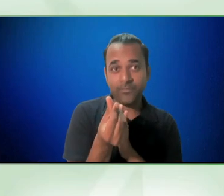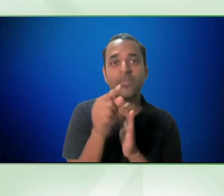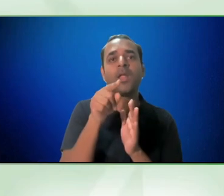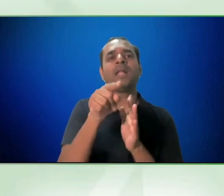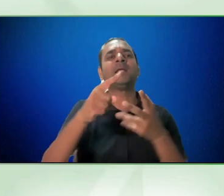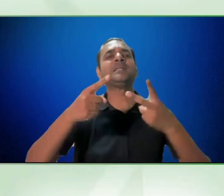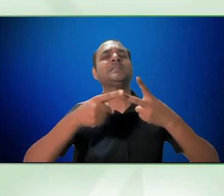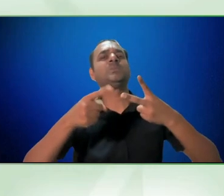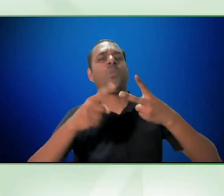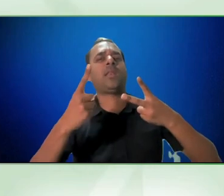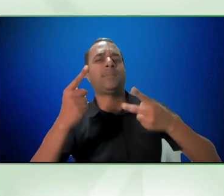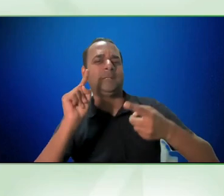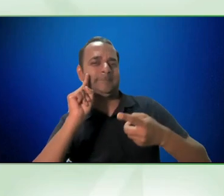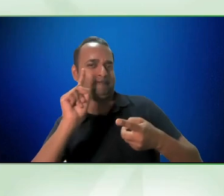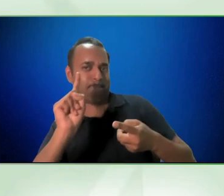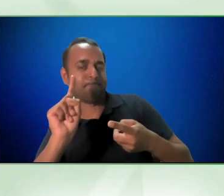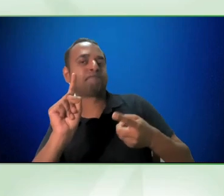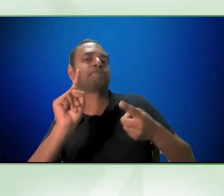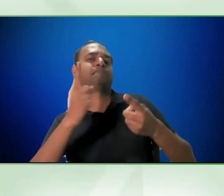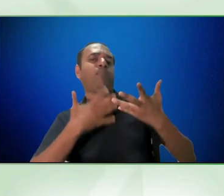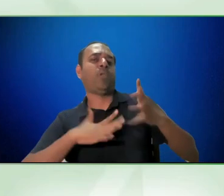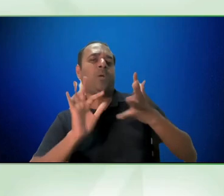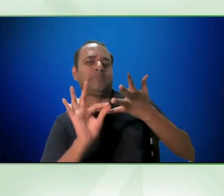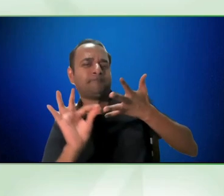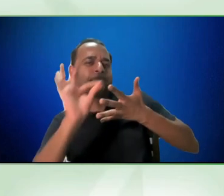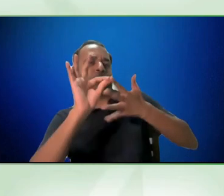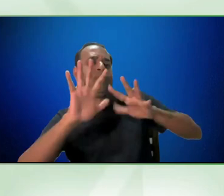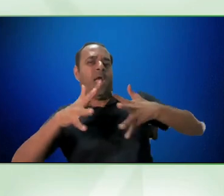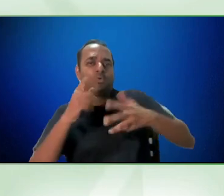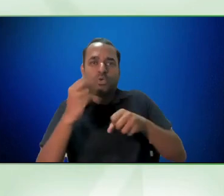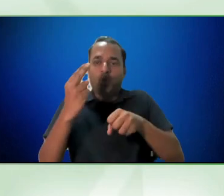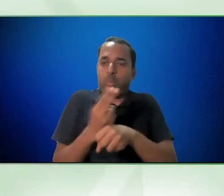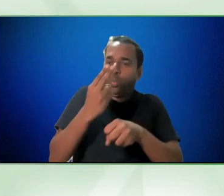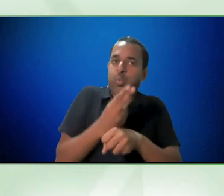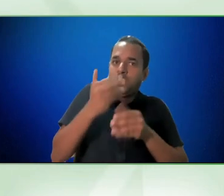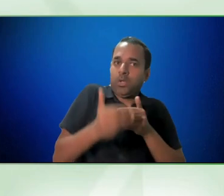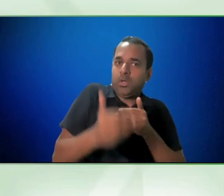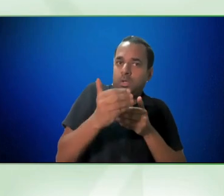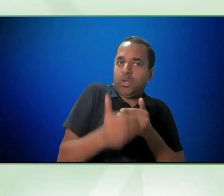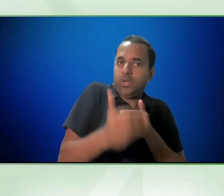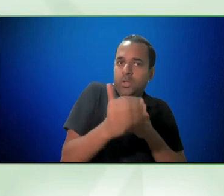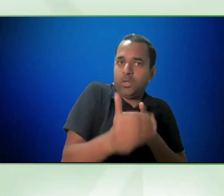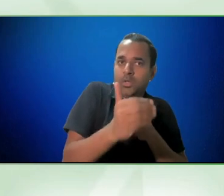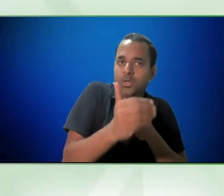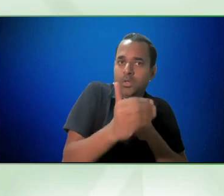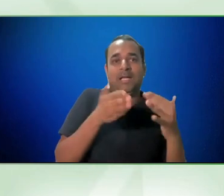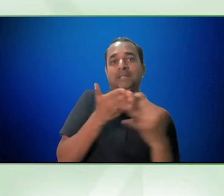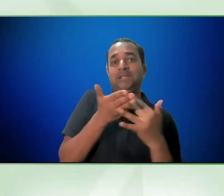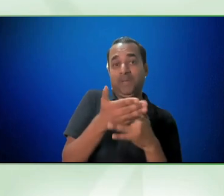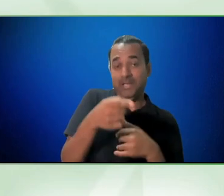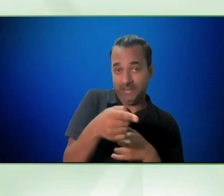I mean, you kind of answered it right there where, you know, if you had, if I were, I don't know, a